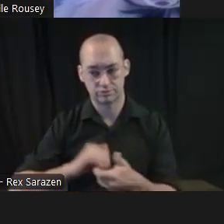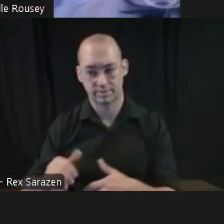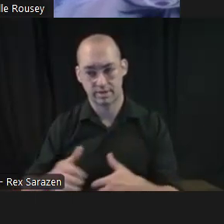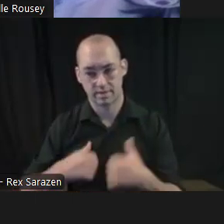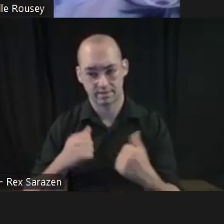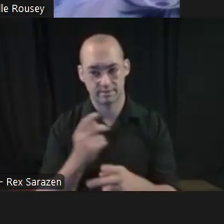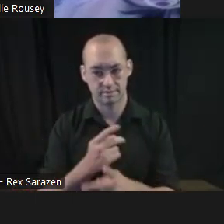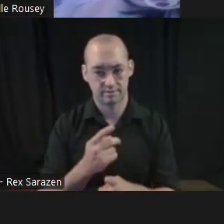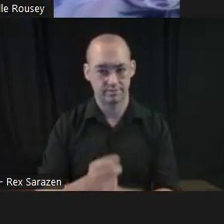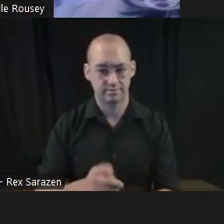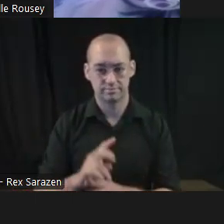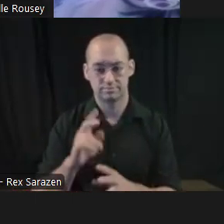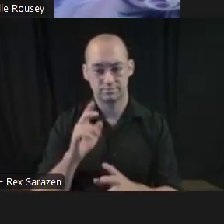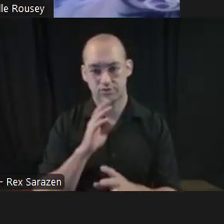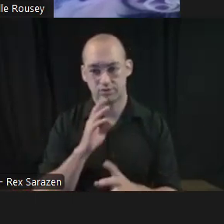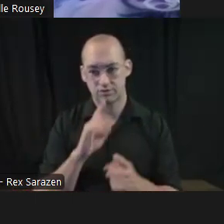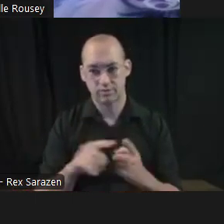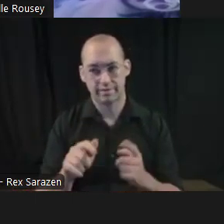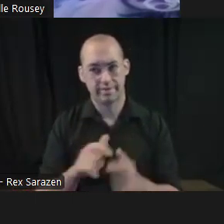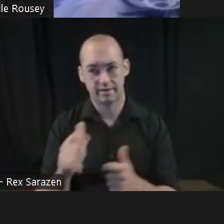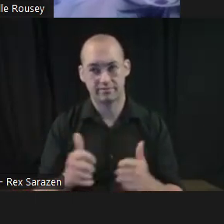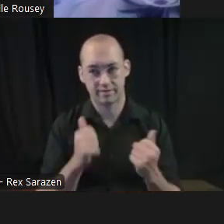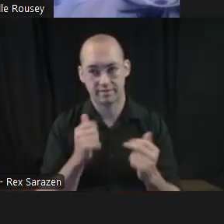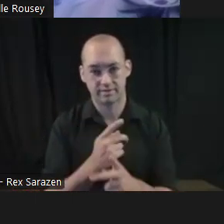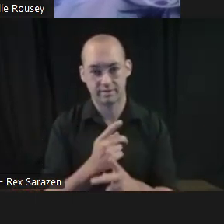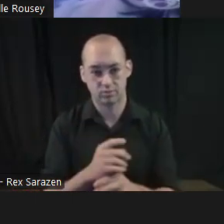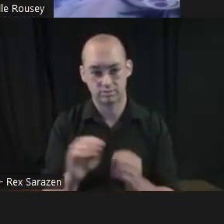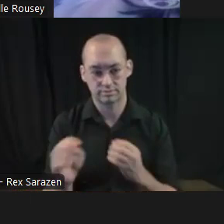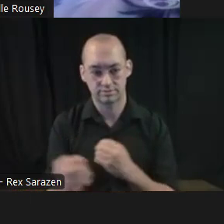lot of healthcare organizations over the past year,